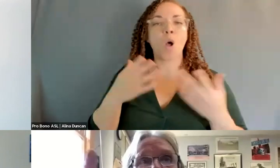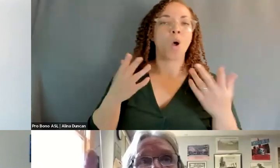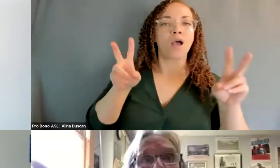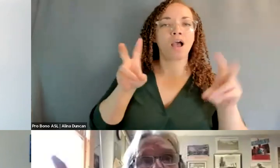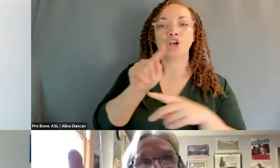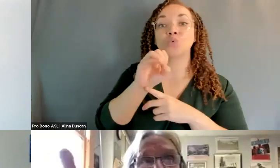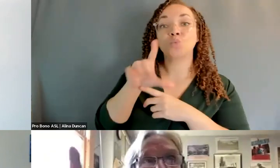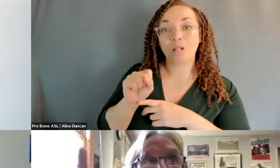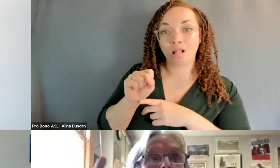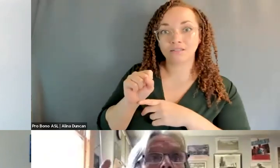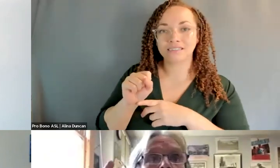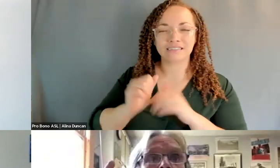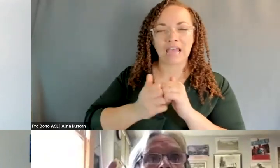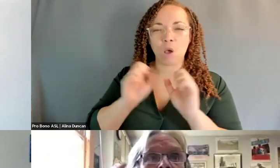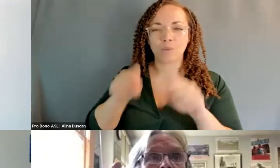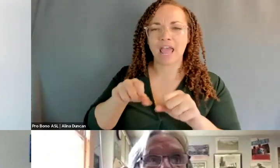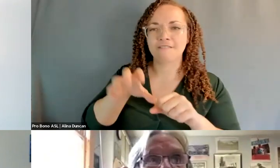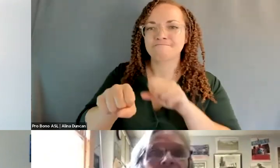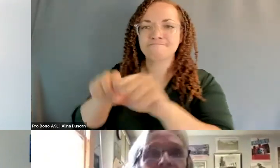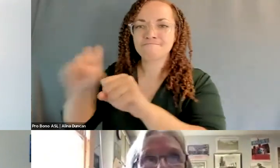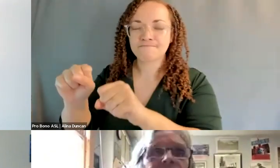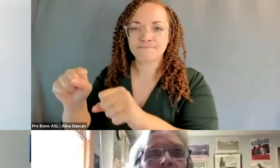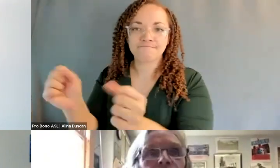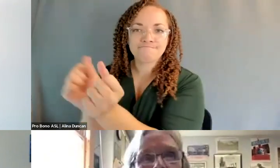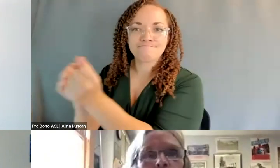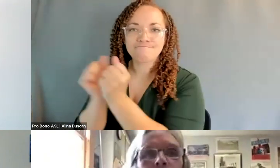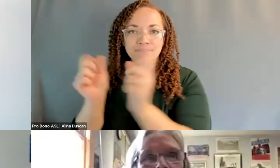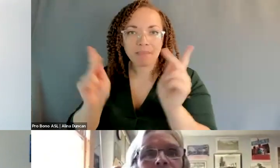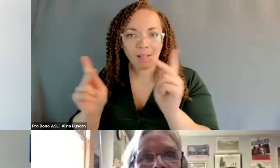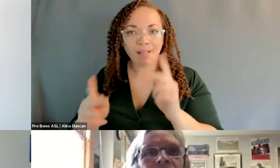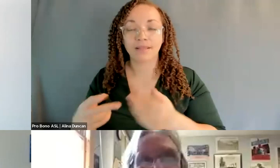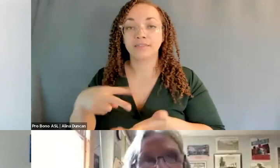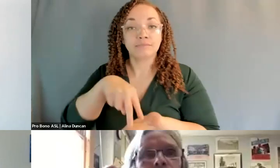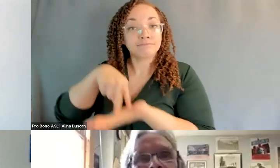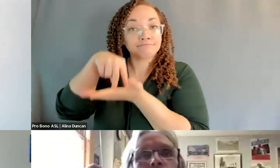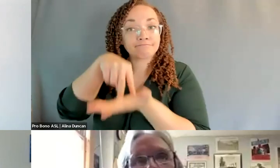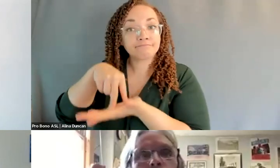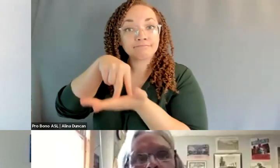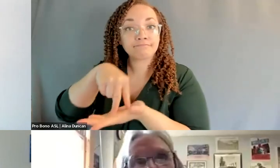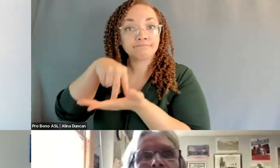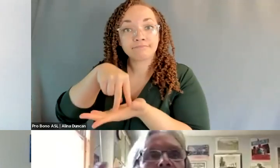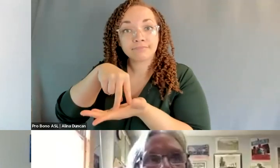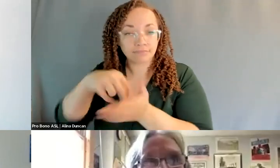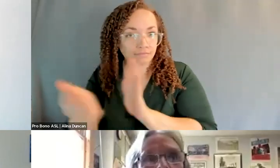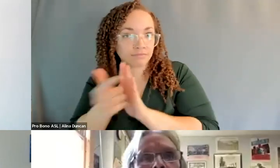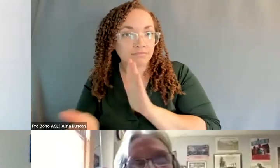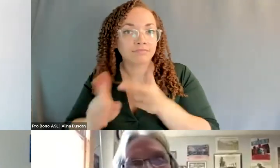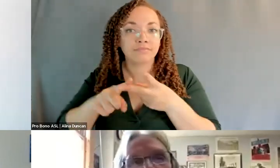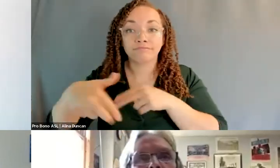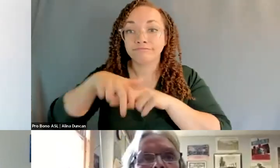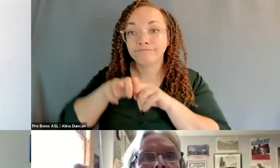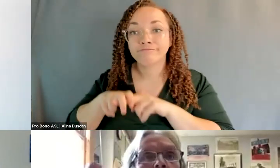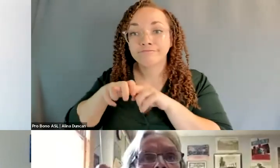security apparatuses. And standing still is a criminal offense. Sitting down is a criminal offense,